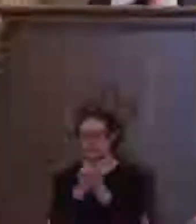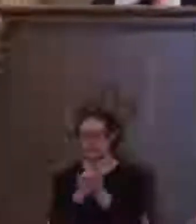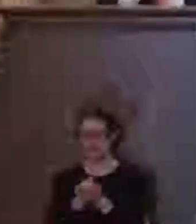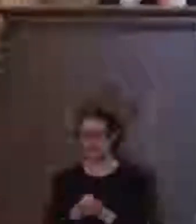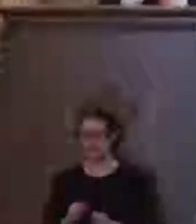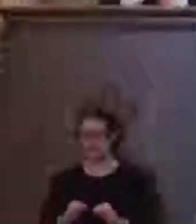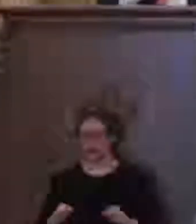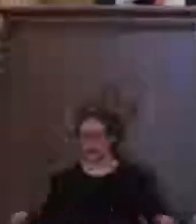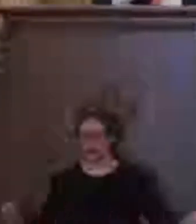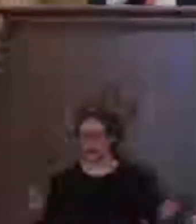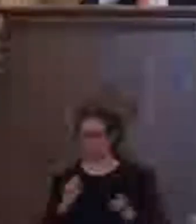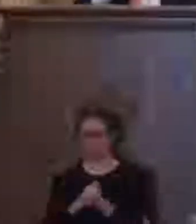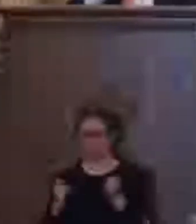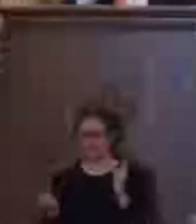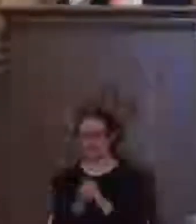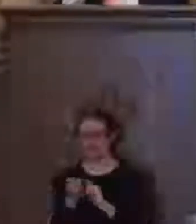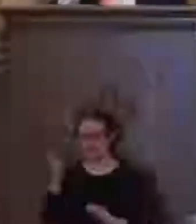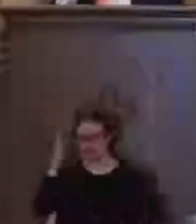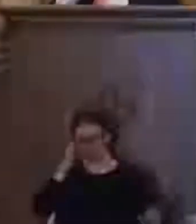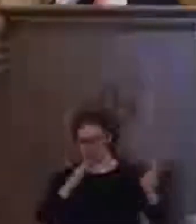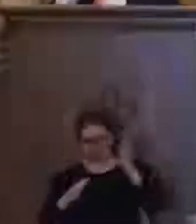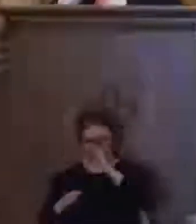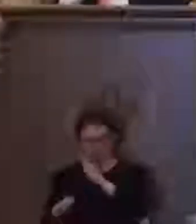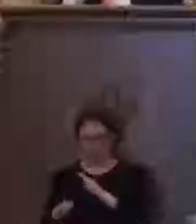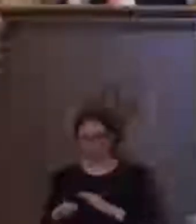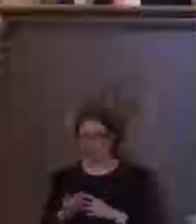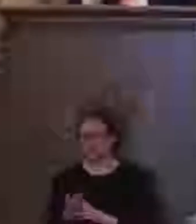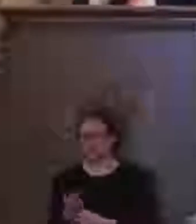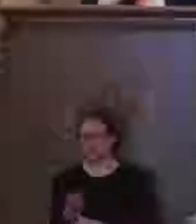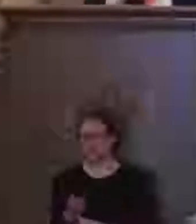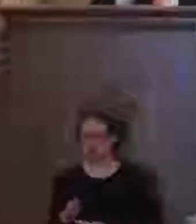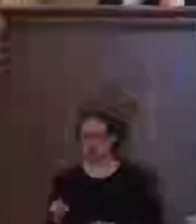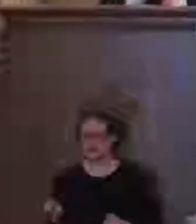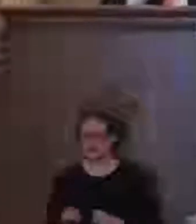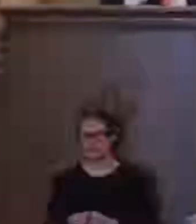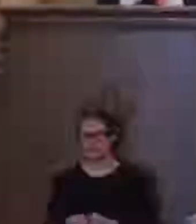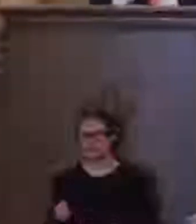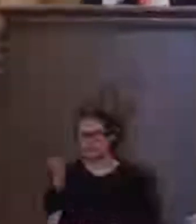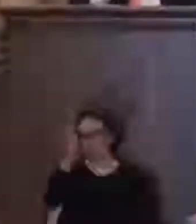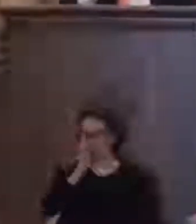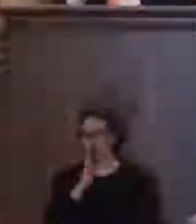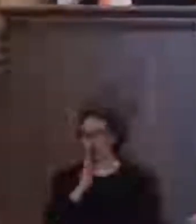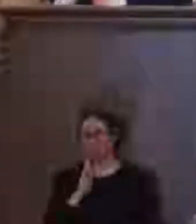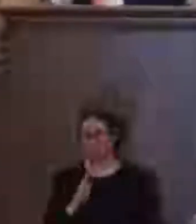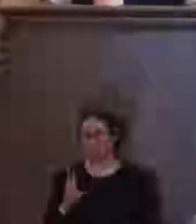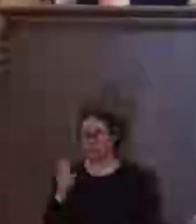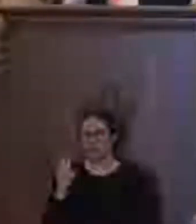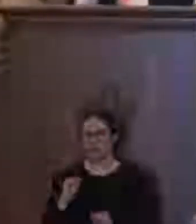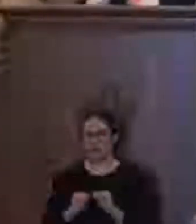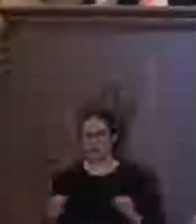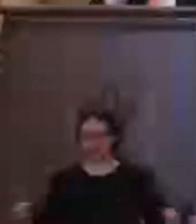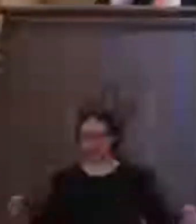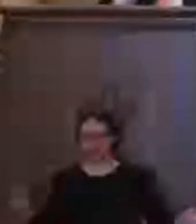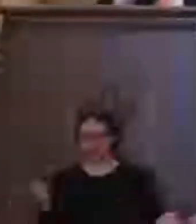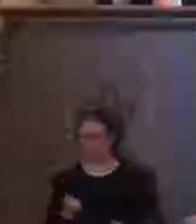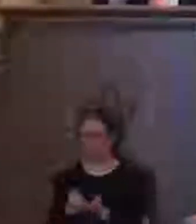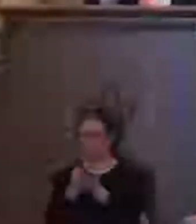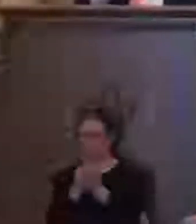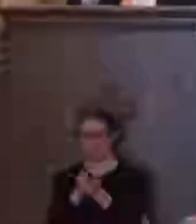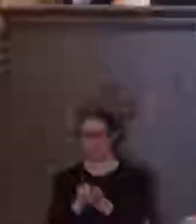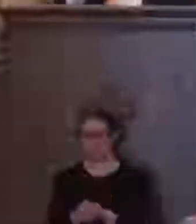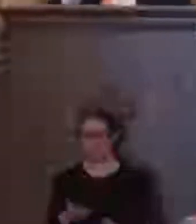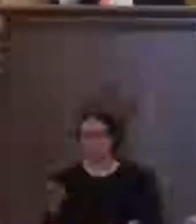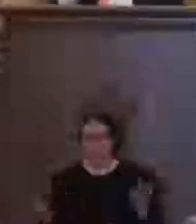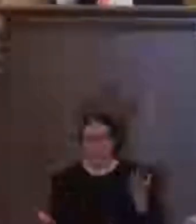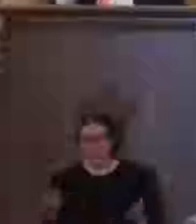and nothing can change the situation that you're going through like God can. I said, nothing can help you. You